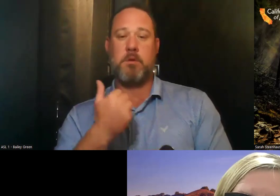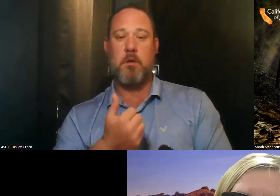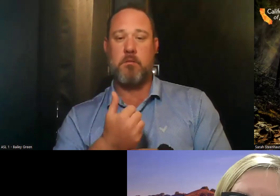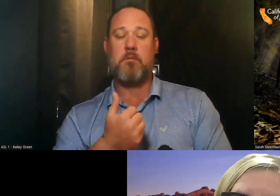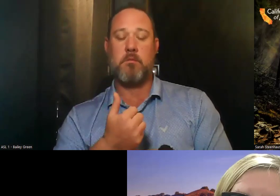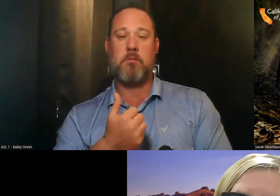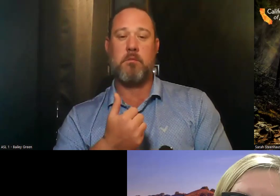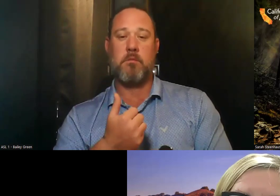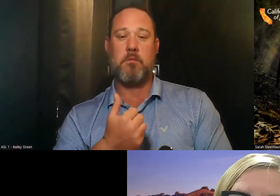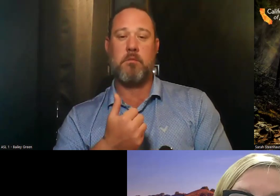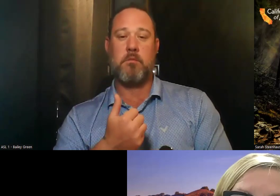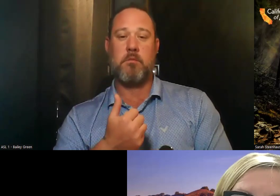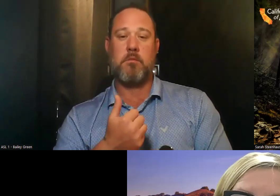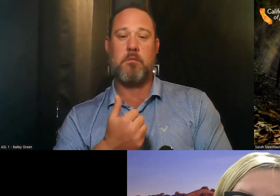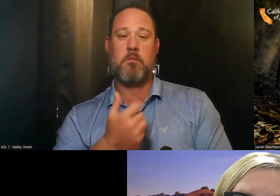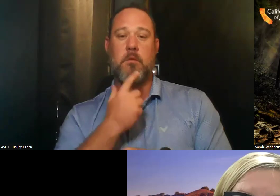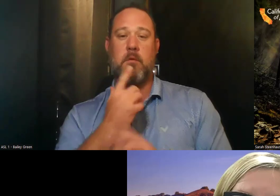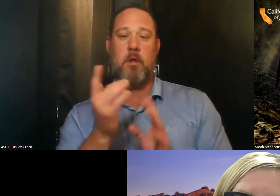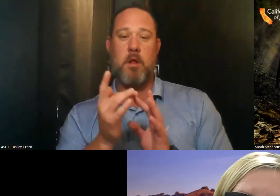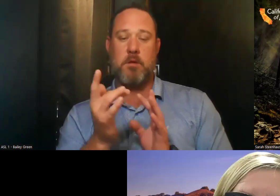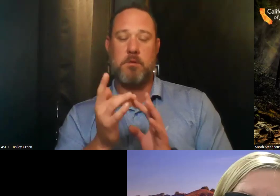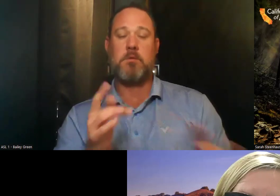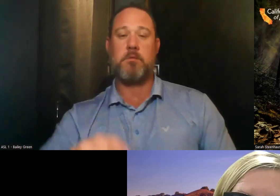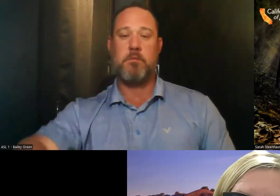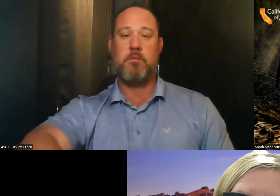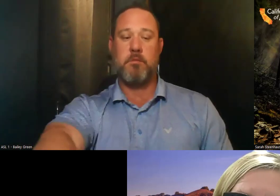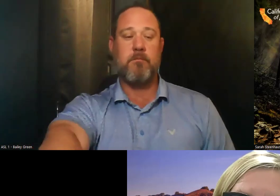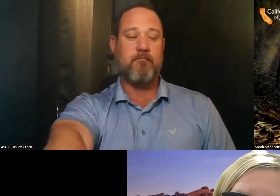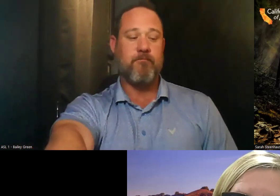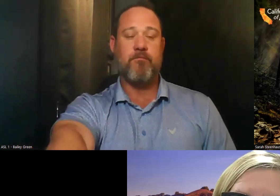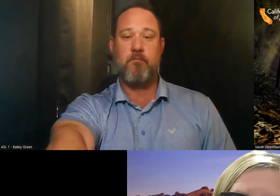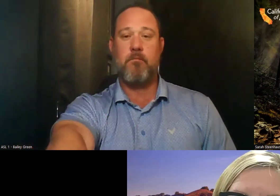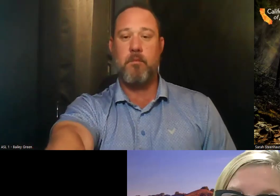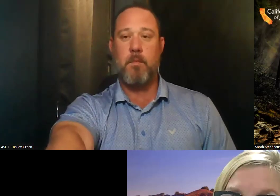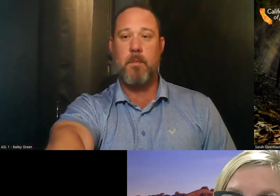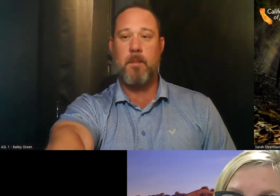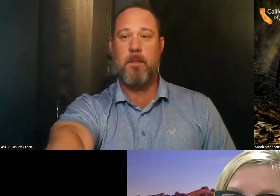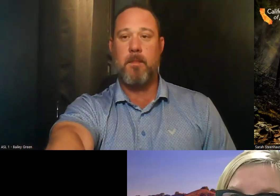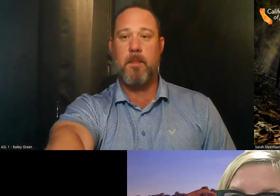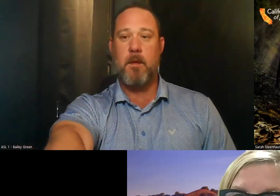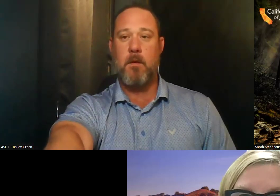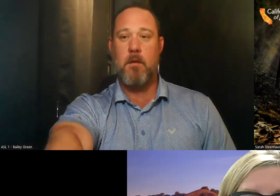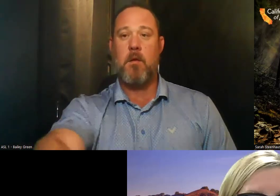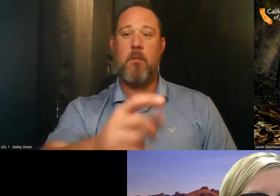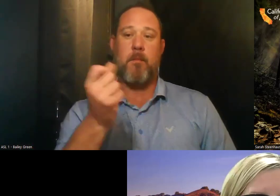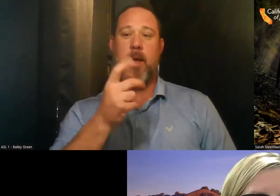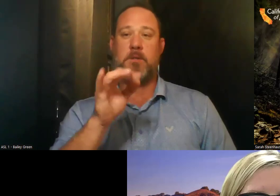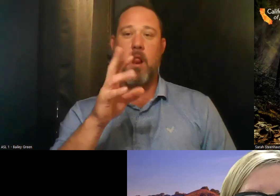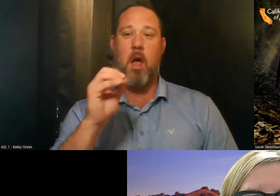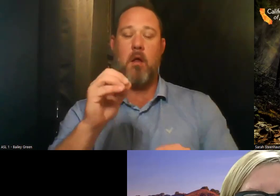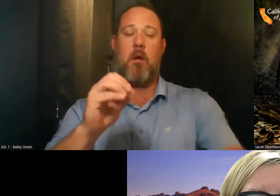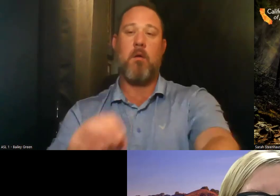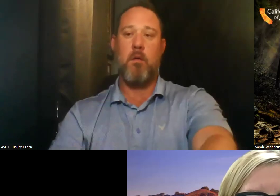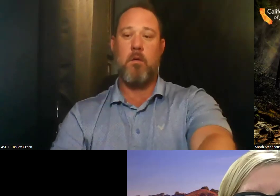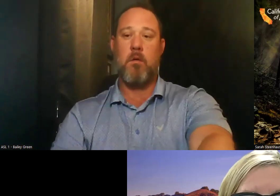and for the linkages and connections that will be made there. And I just got in from Solano County, where there's yet